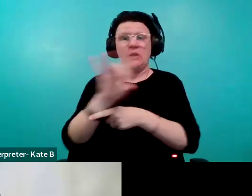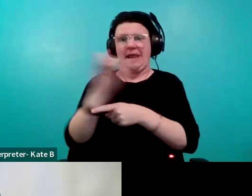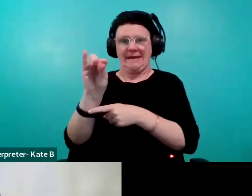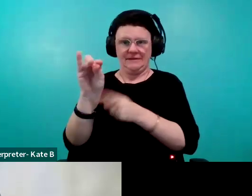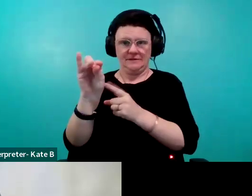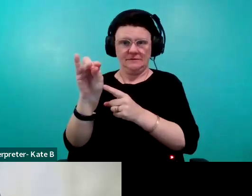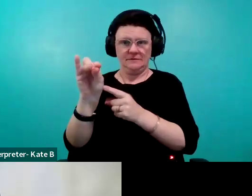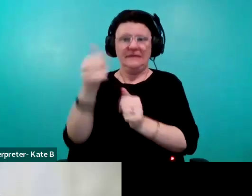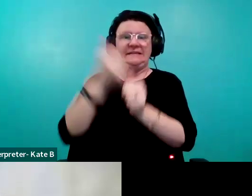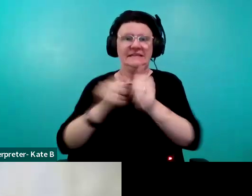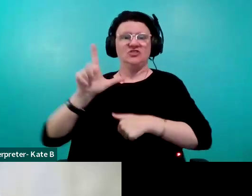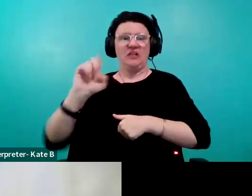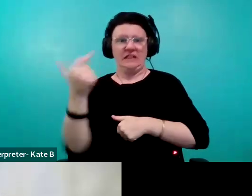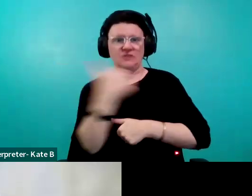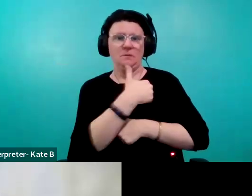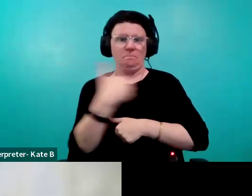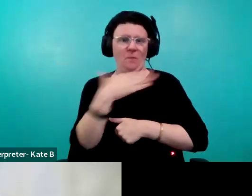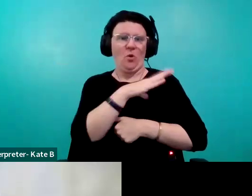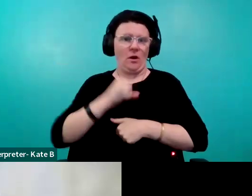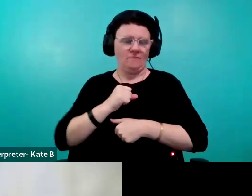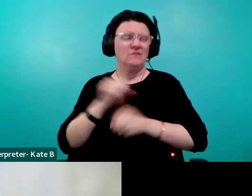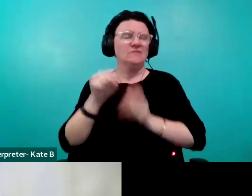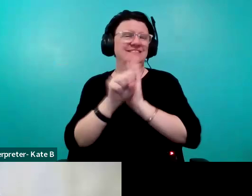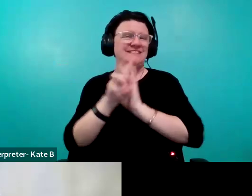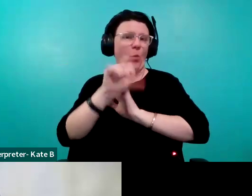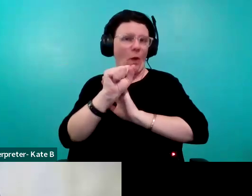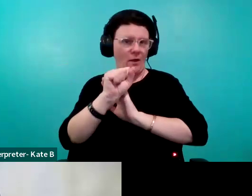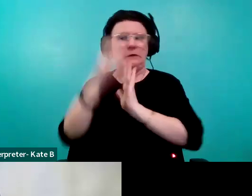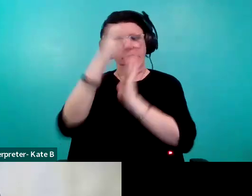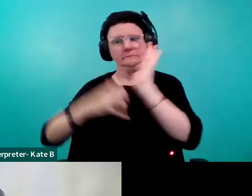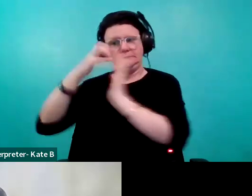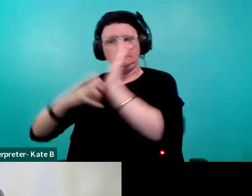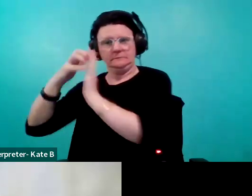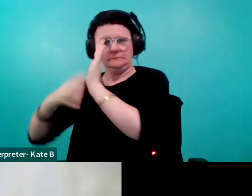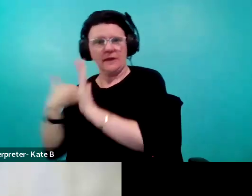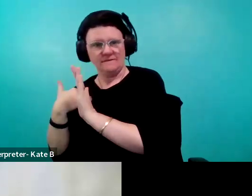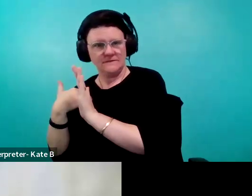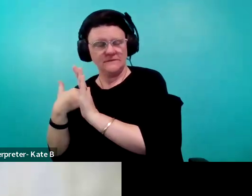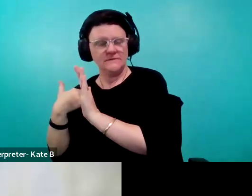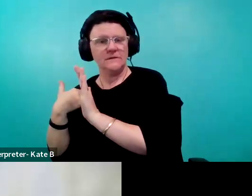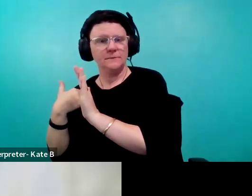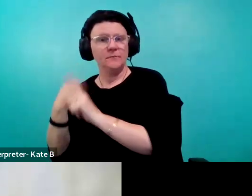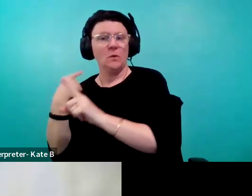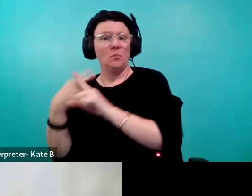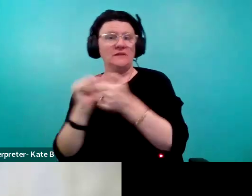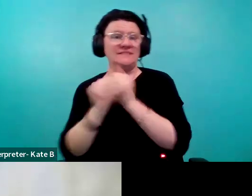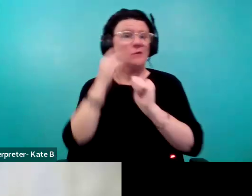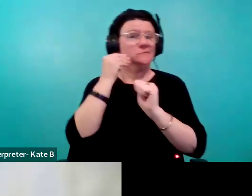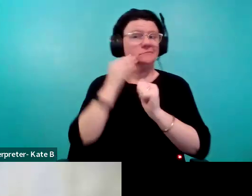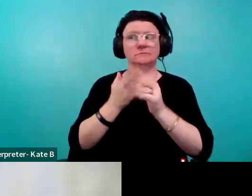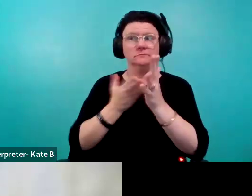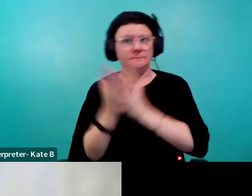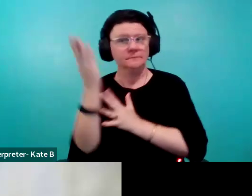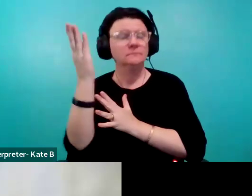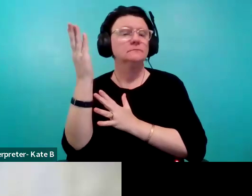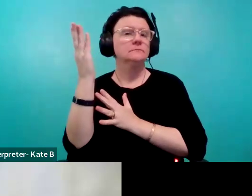of every legislator and every member of Congress from Iowa, and also how you navigate the process